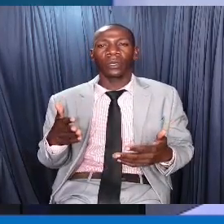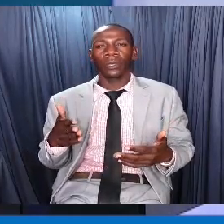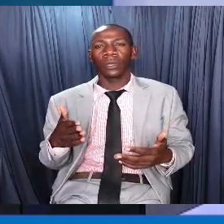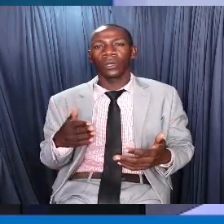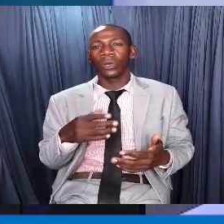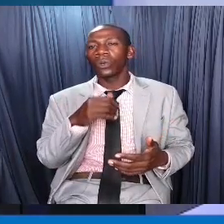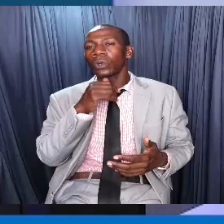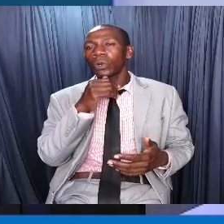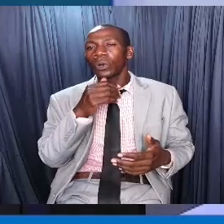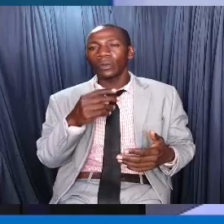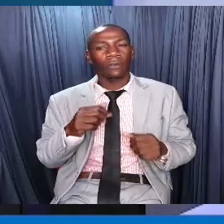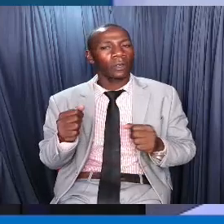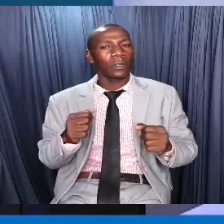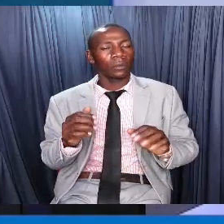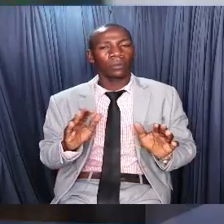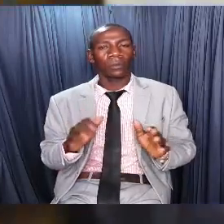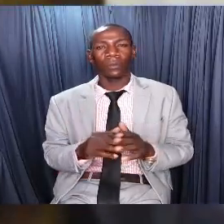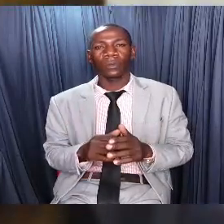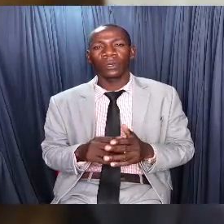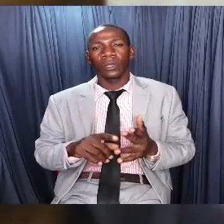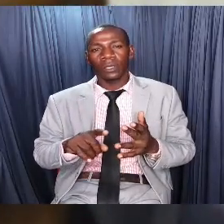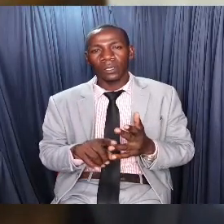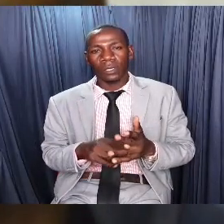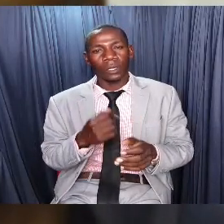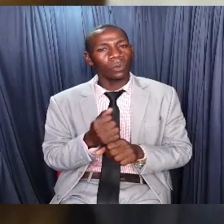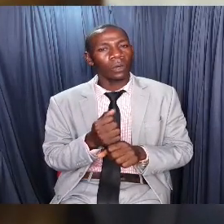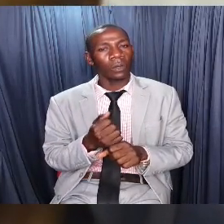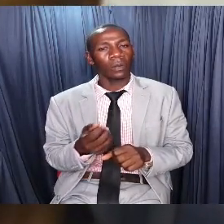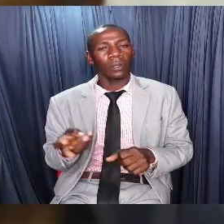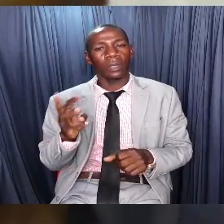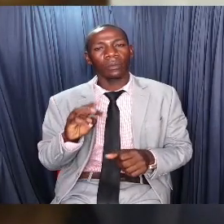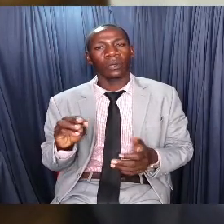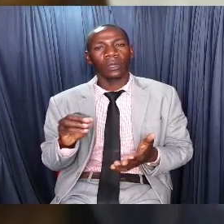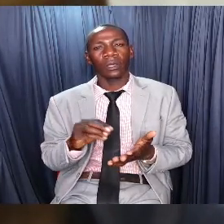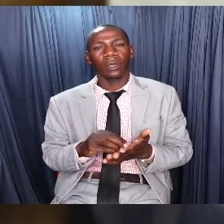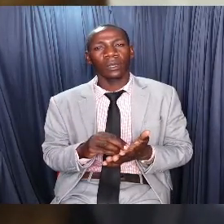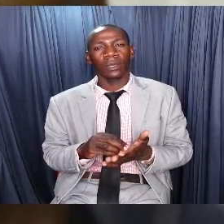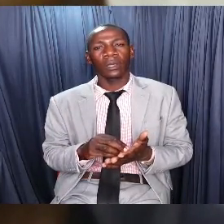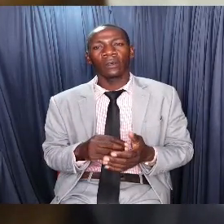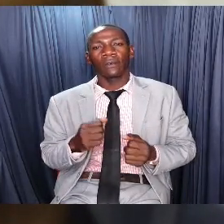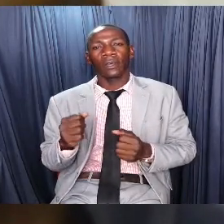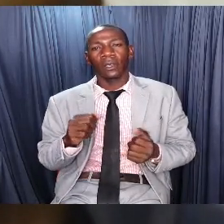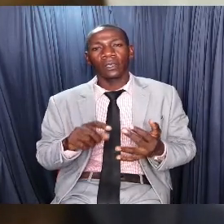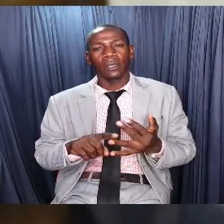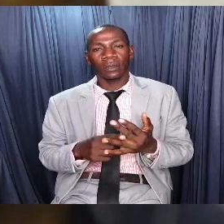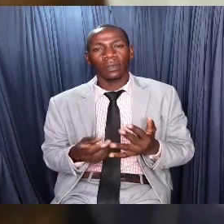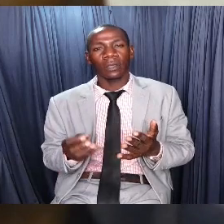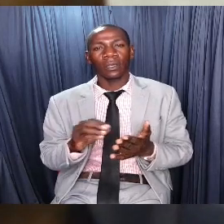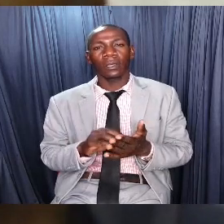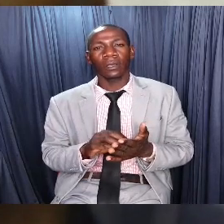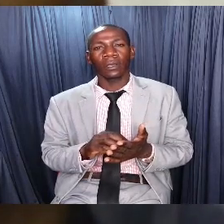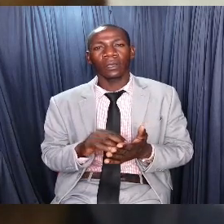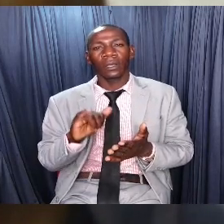walikuwa kiteta. No, those who are fighting. Wakaanza kuzifanya tena. They started performing again. Hiyo vita vikaamuka. That's when the fights came up. Hiyo